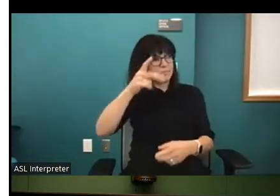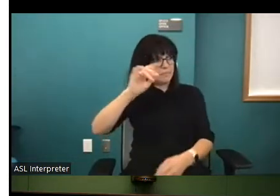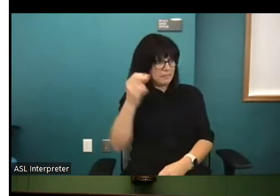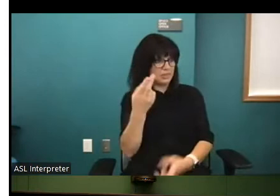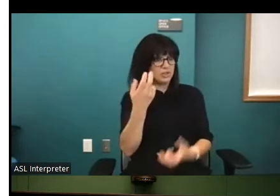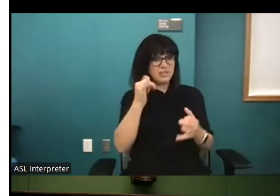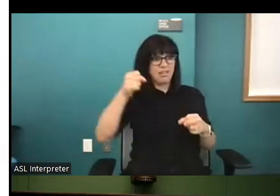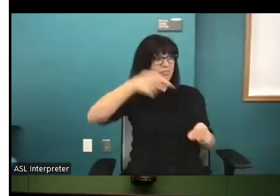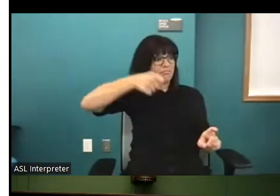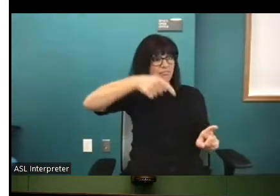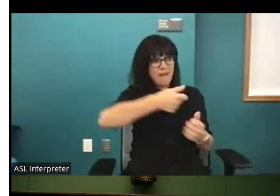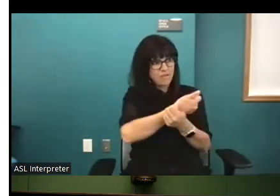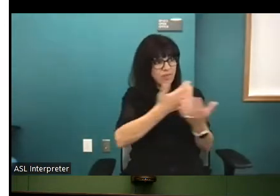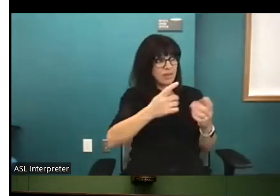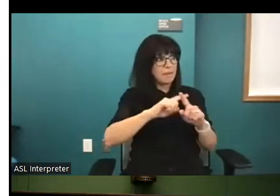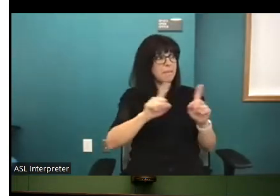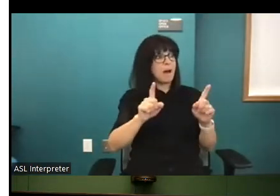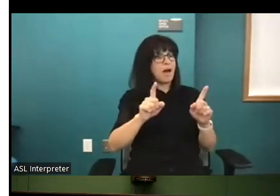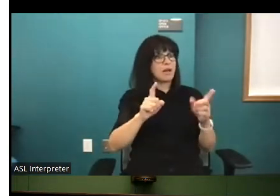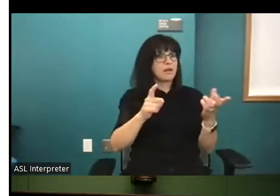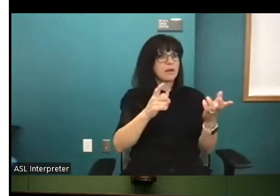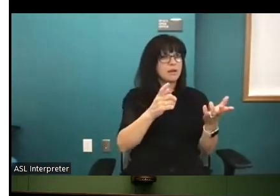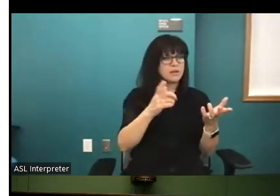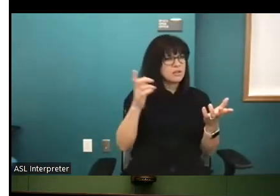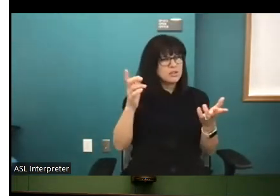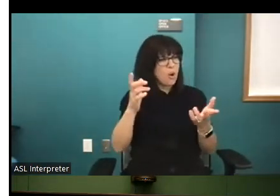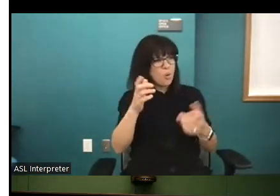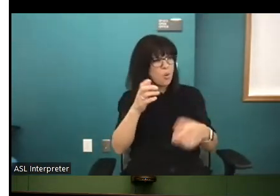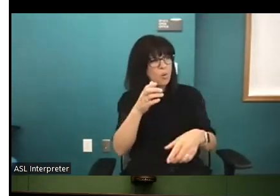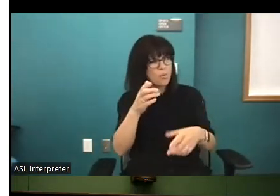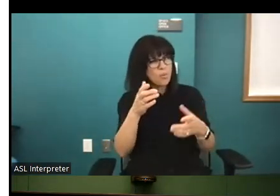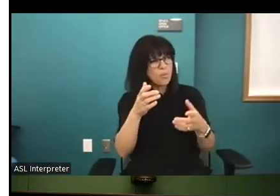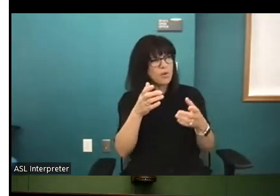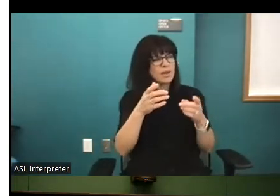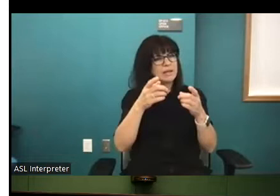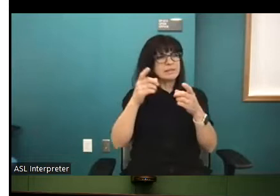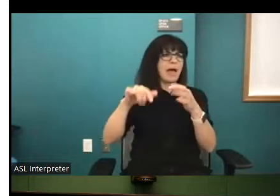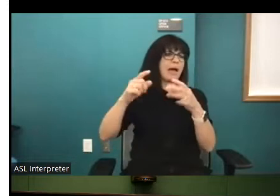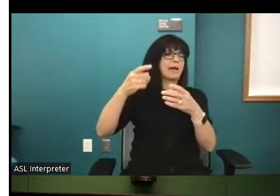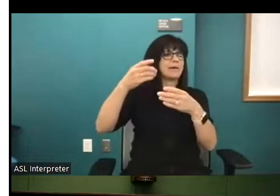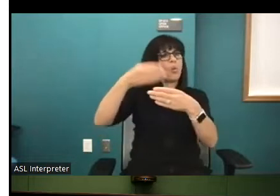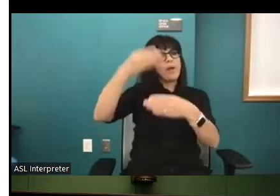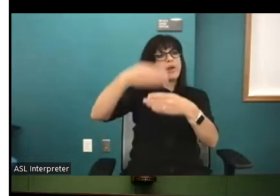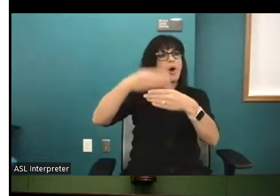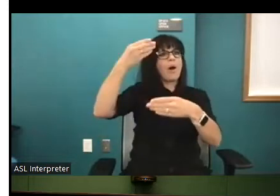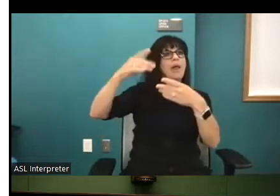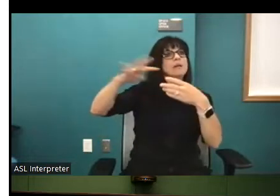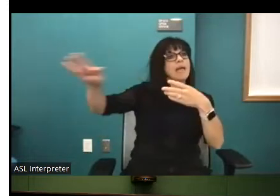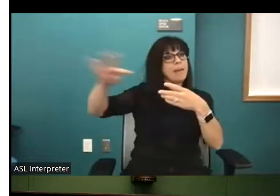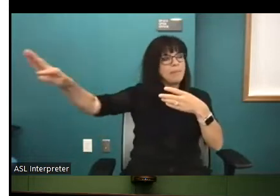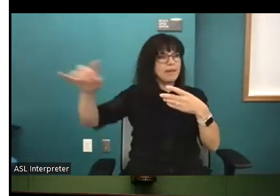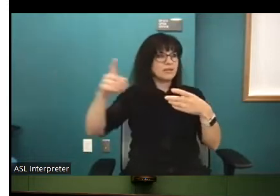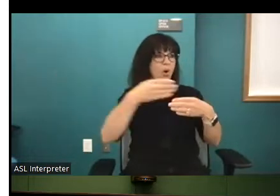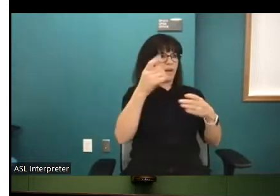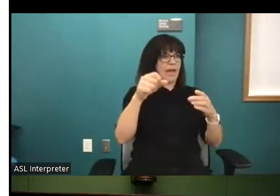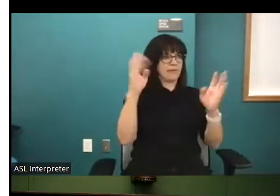high pitches better. It's If almost any- like the power's escaping through an open window. Yep, And you're yep, basically and I'm showing- putting it showing inside. into